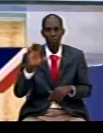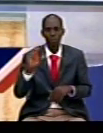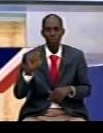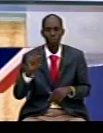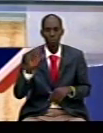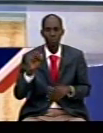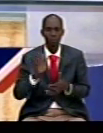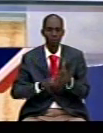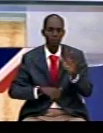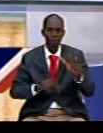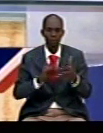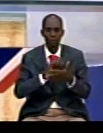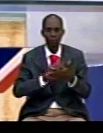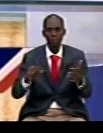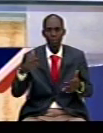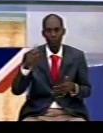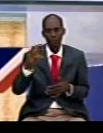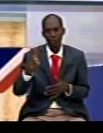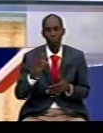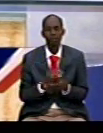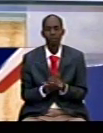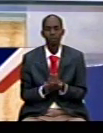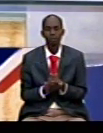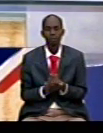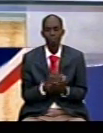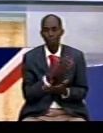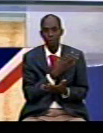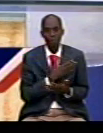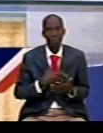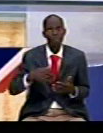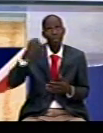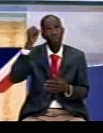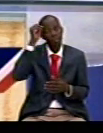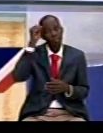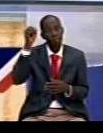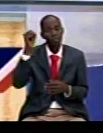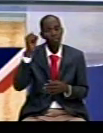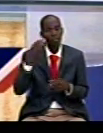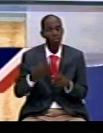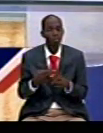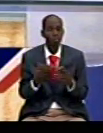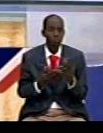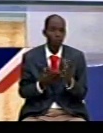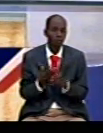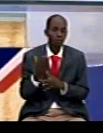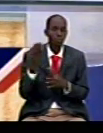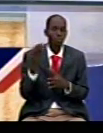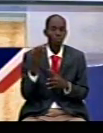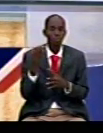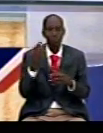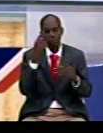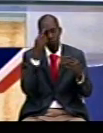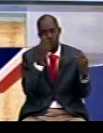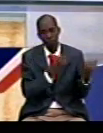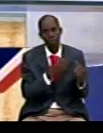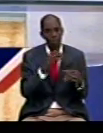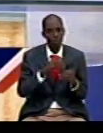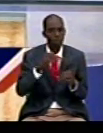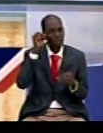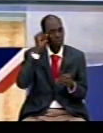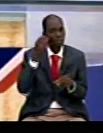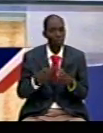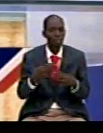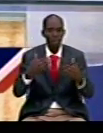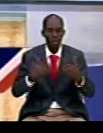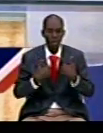chapter 3, verse 16. And his name, through faith in his name, has